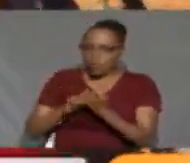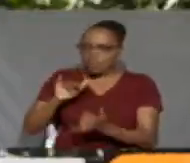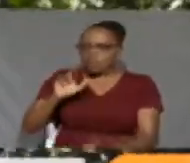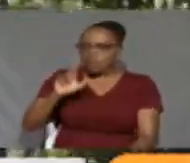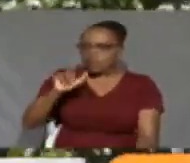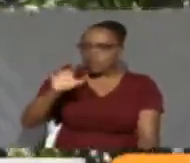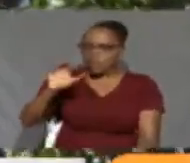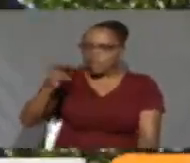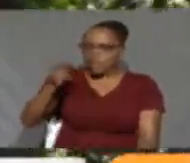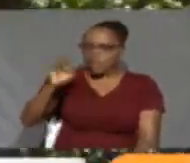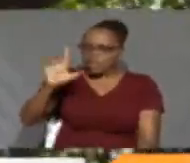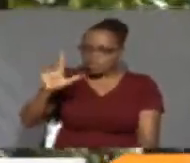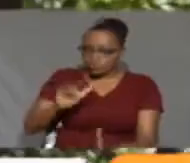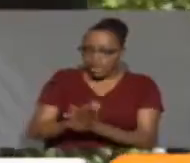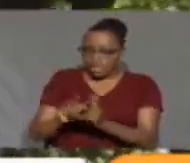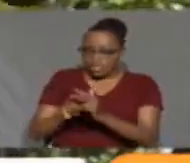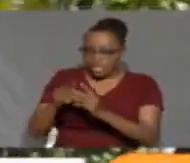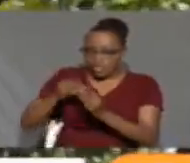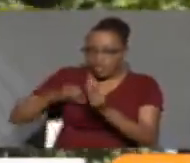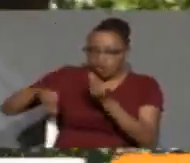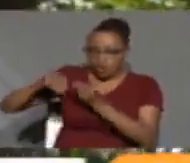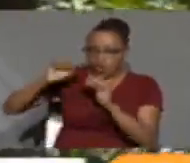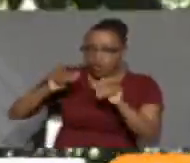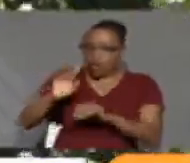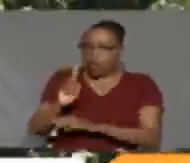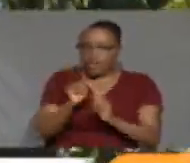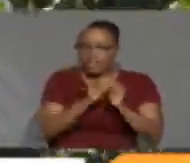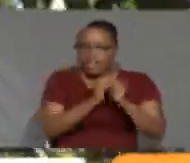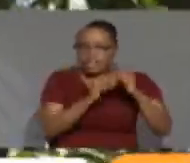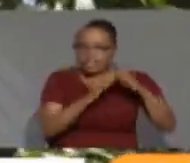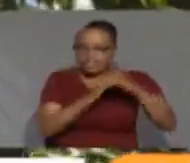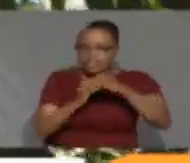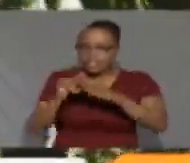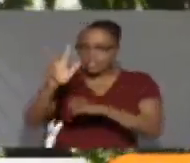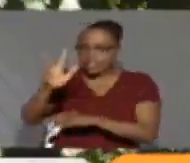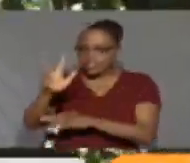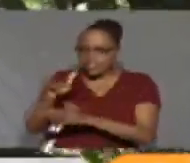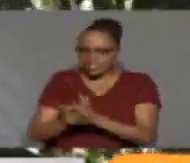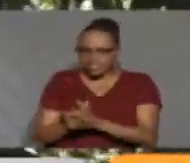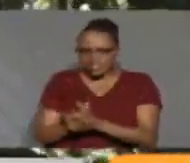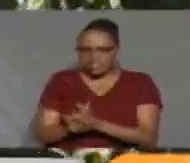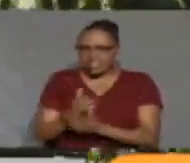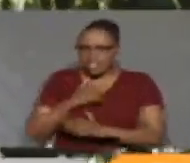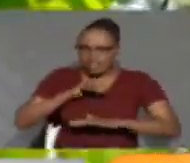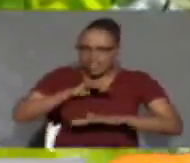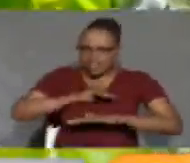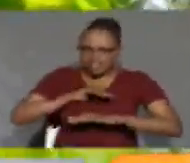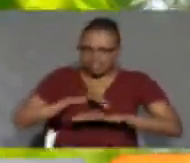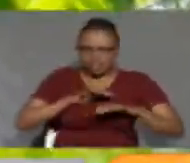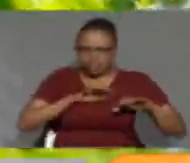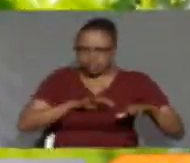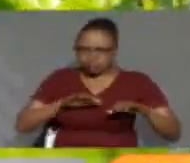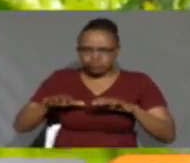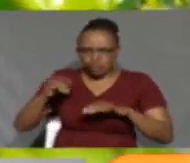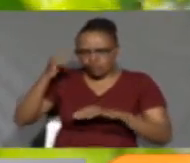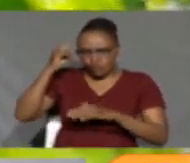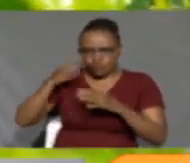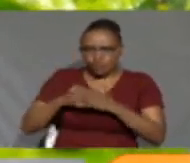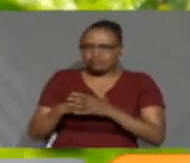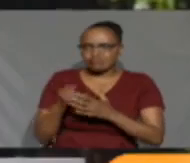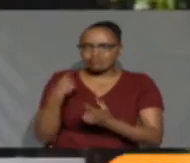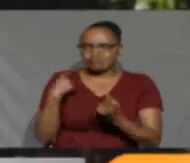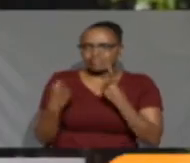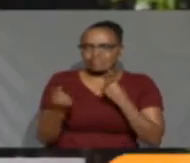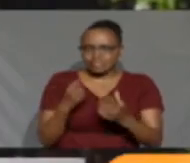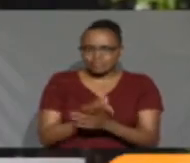their farm. Omanga began avocado farming in 1993, having had enough frustrations from cultivation of